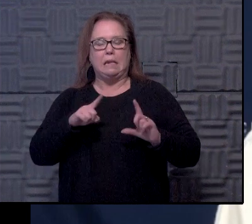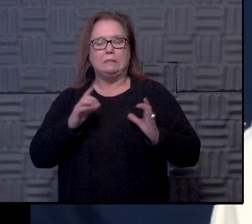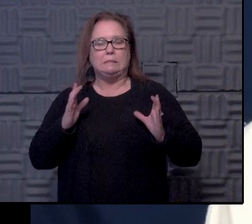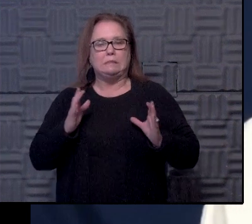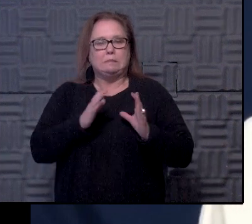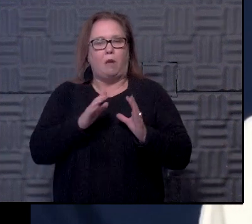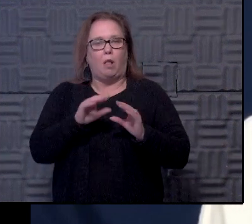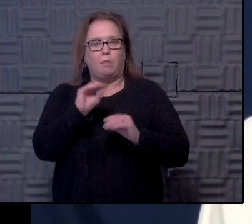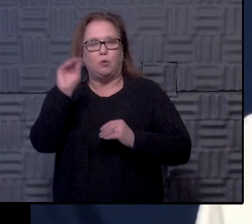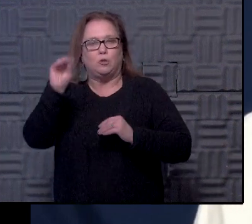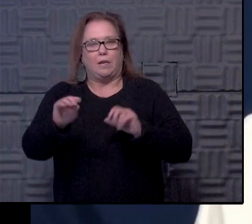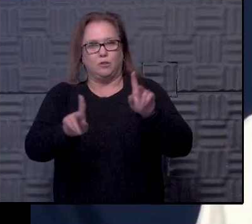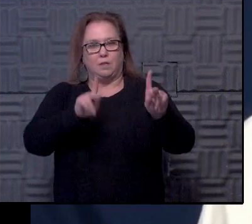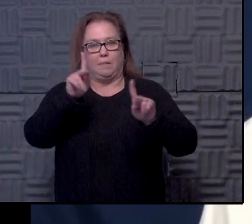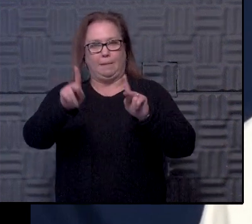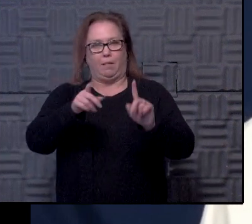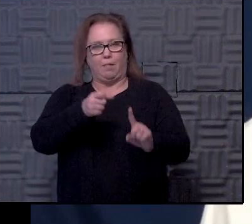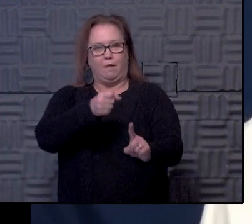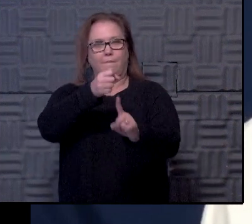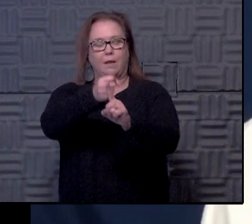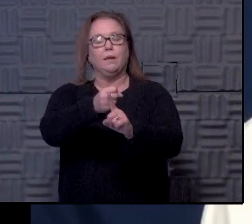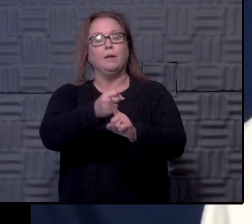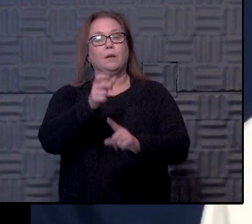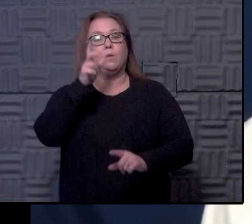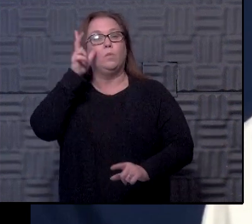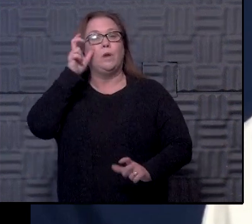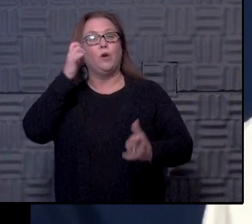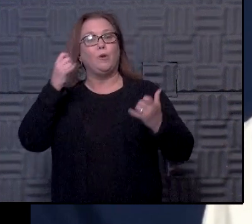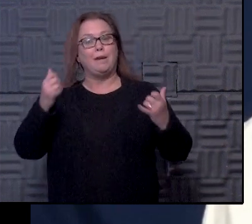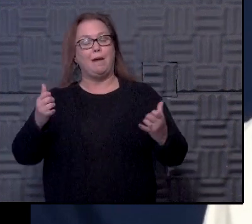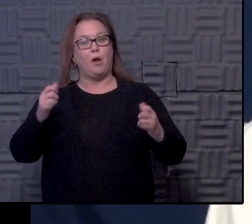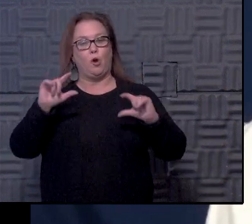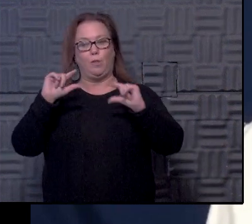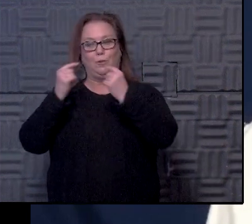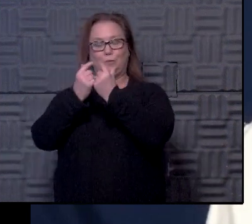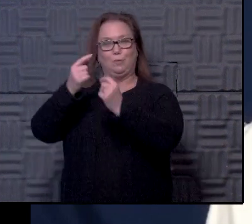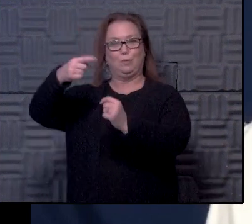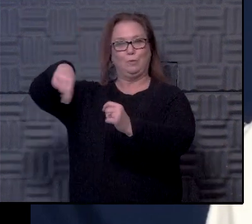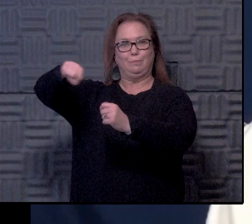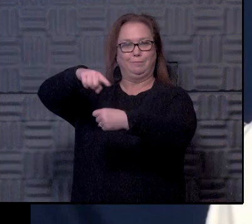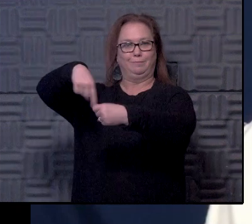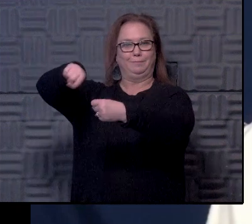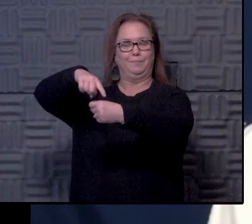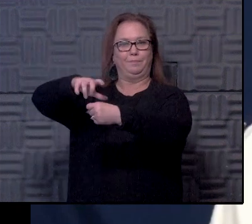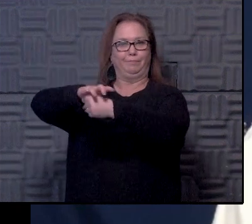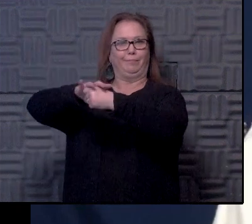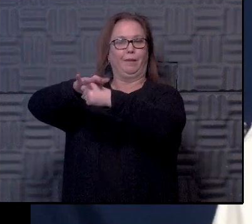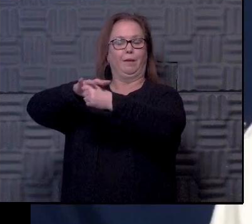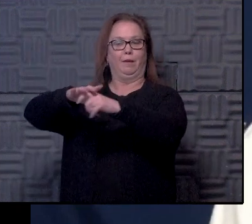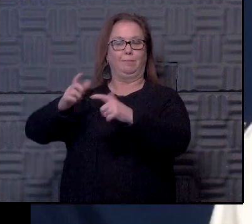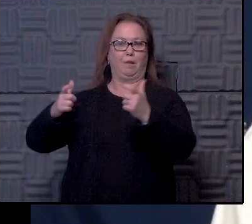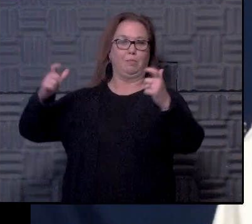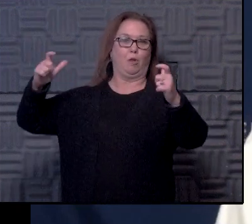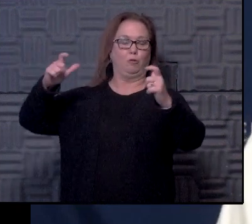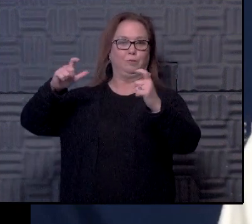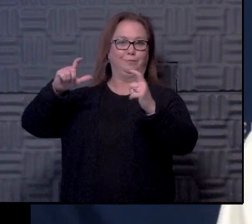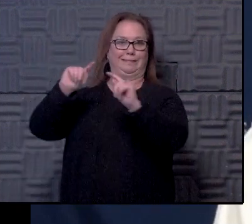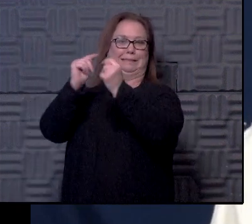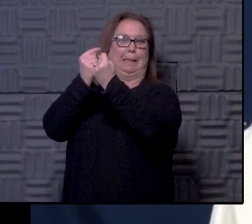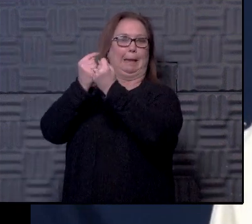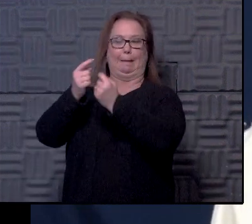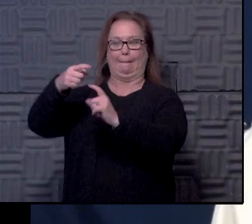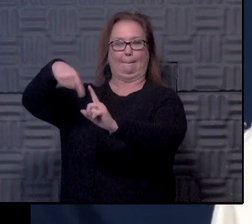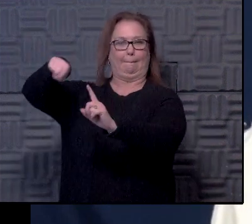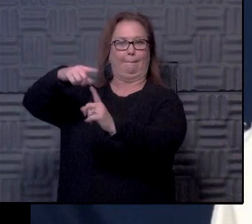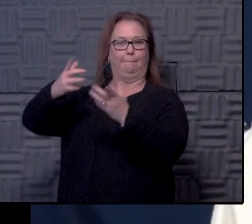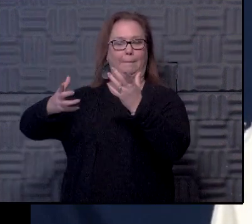infected. What we're hearing now, though, is that there are groups, for example, where a large portion of a specific team may